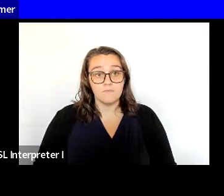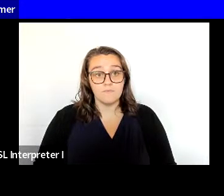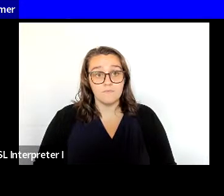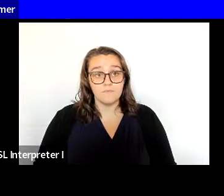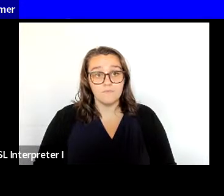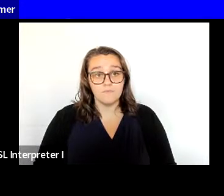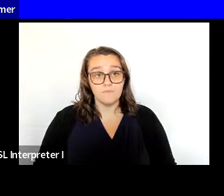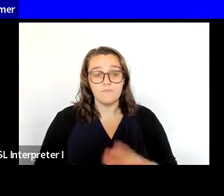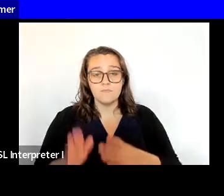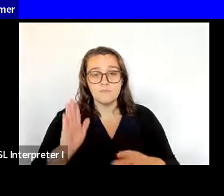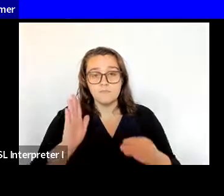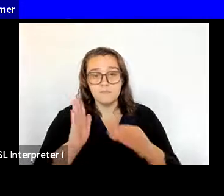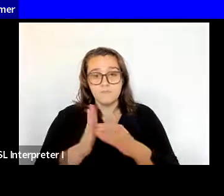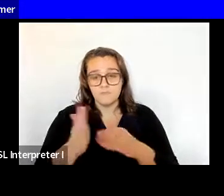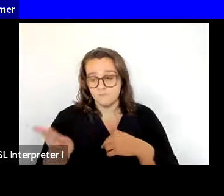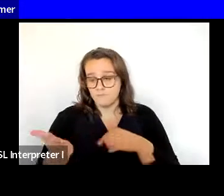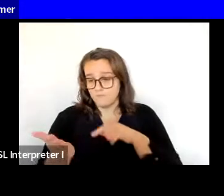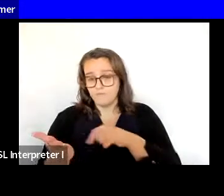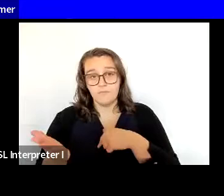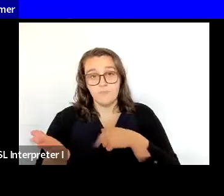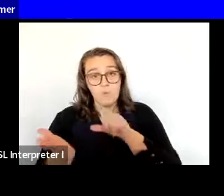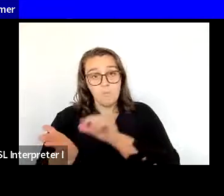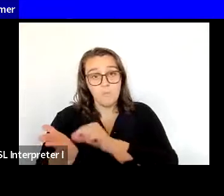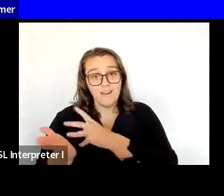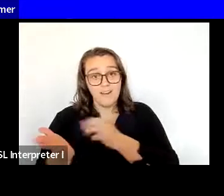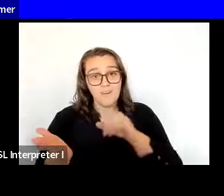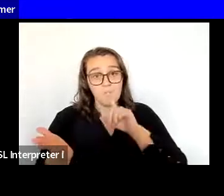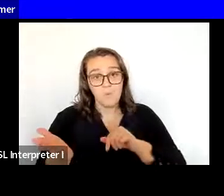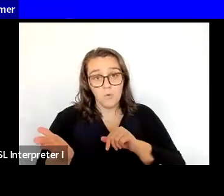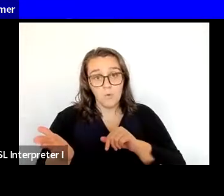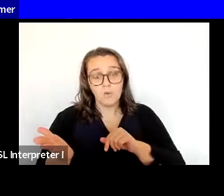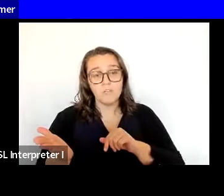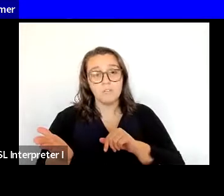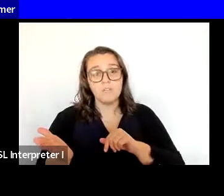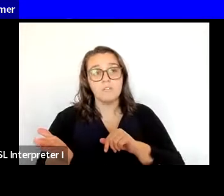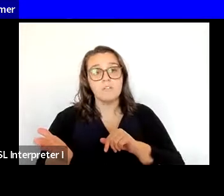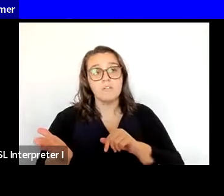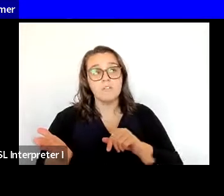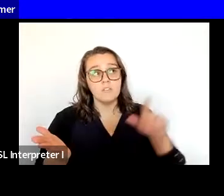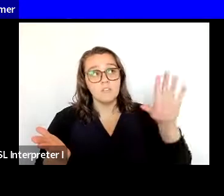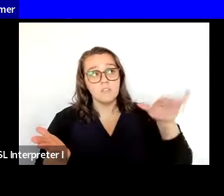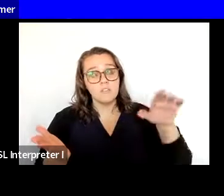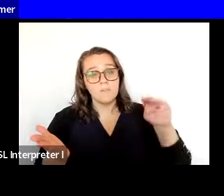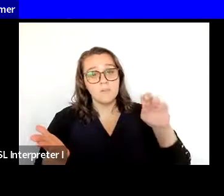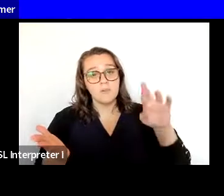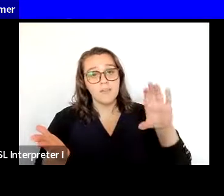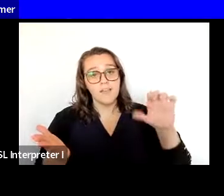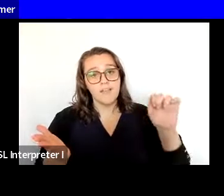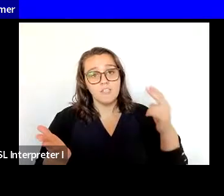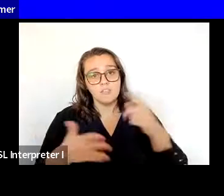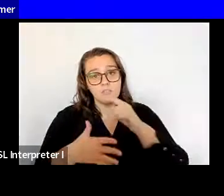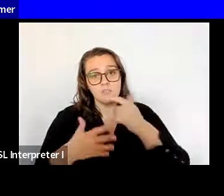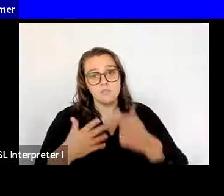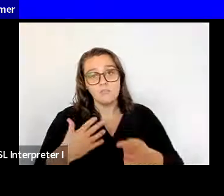Again, the motion is on both the print report with leave for staff. Mr. Cash, would you call the roll? Councilmember McDuffie.